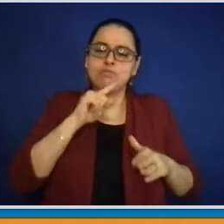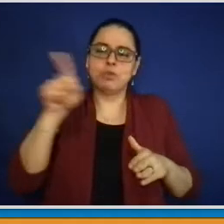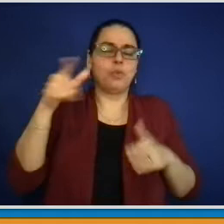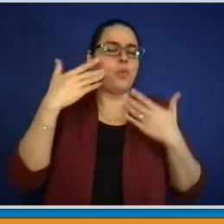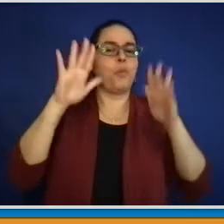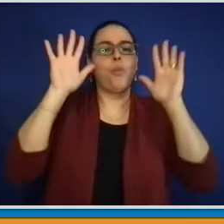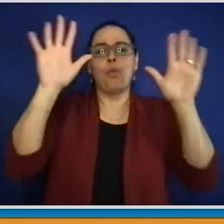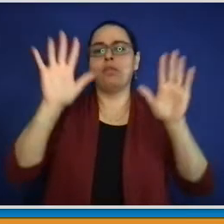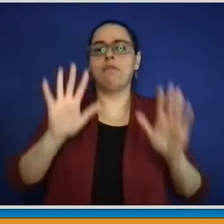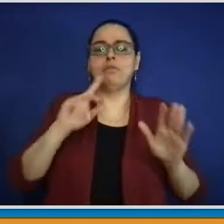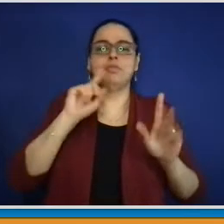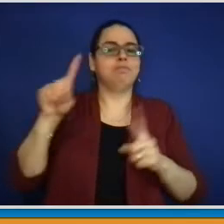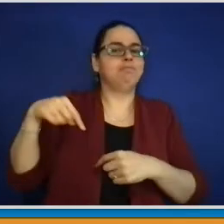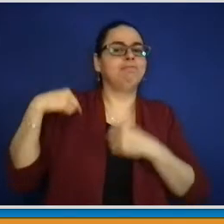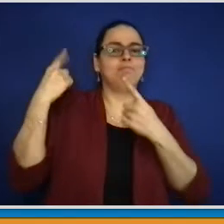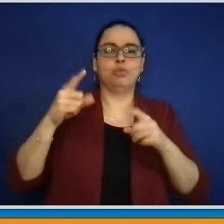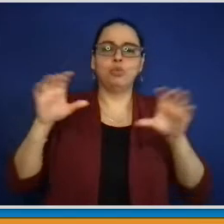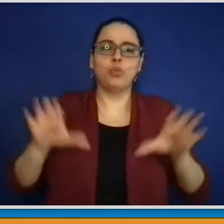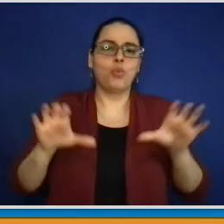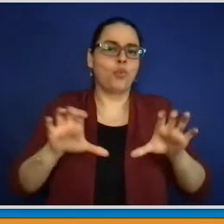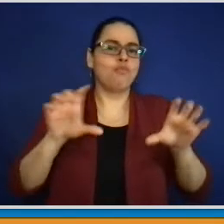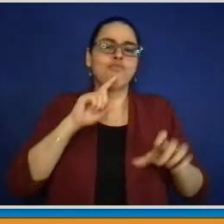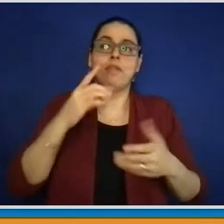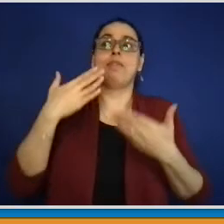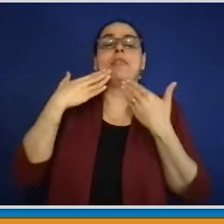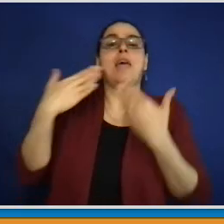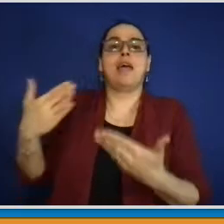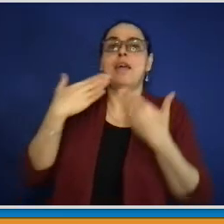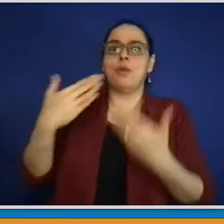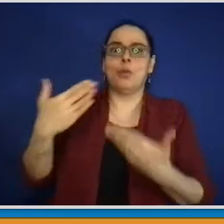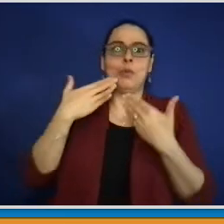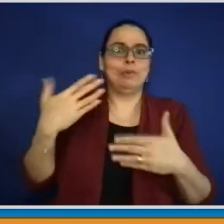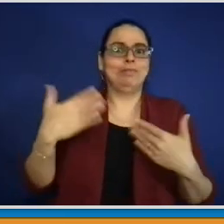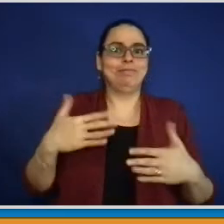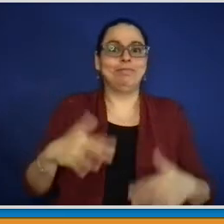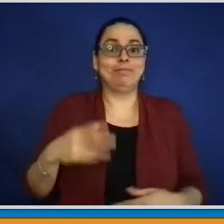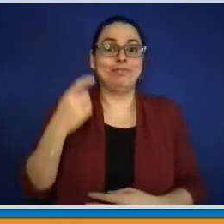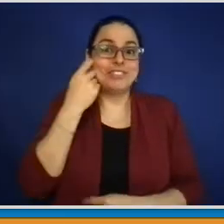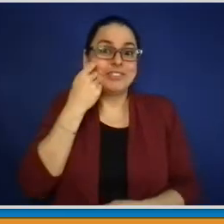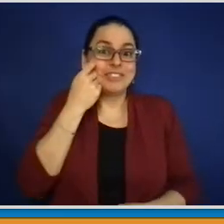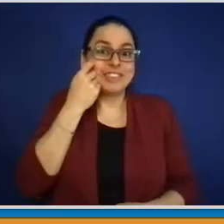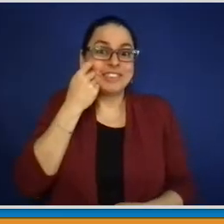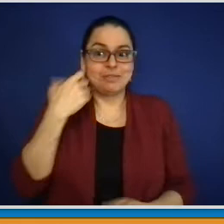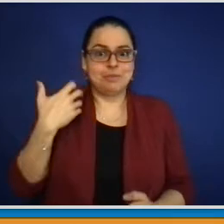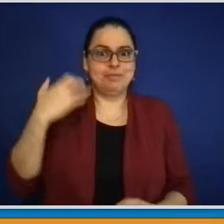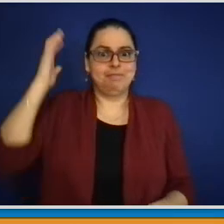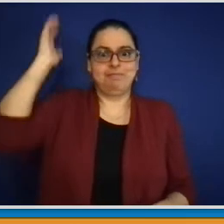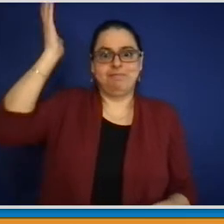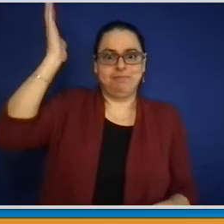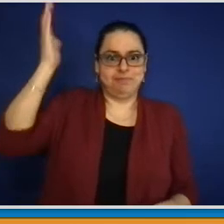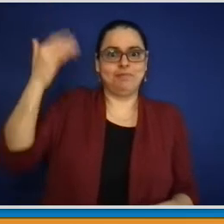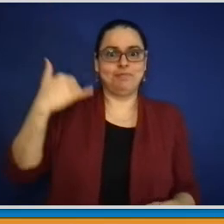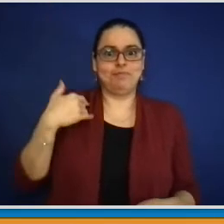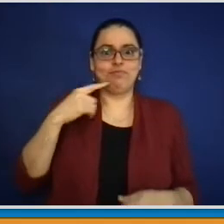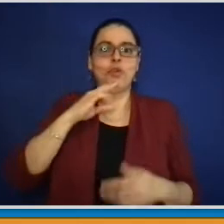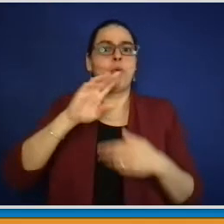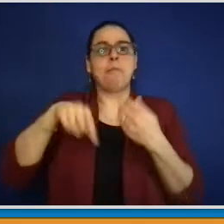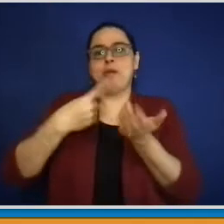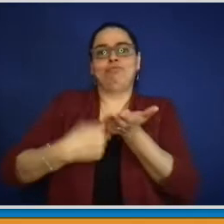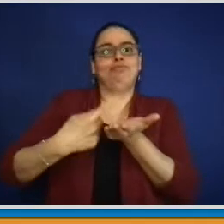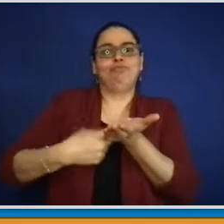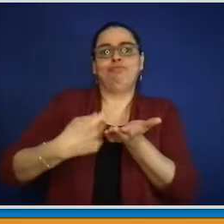We had a very great rally. I appreciate the fact that the county executive came and he spoke, and Ken Jacobs was there,